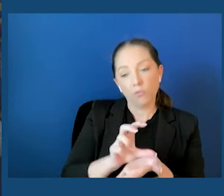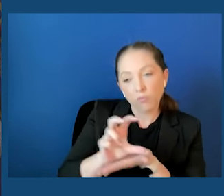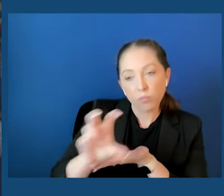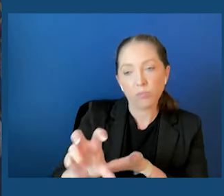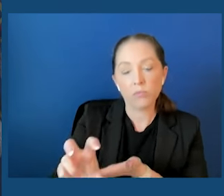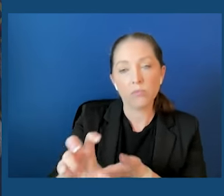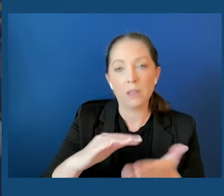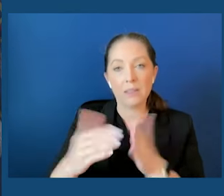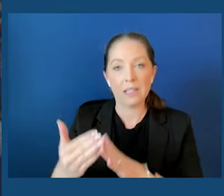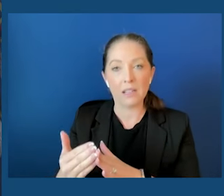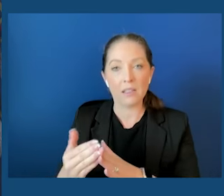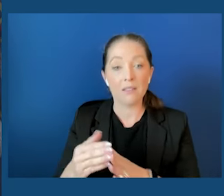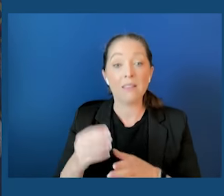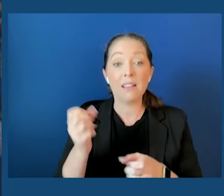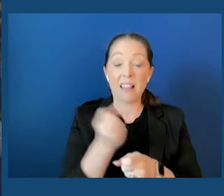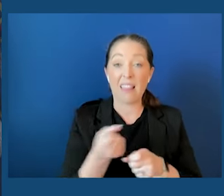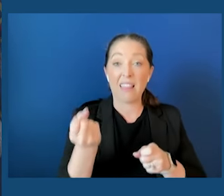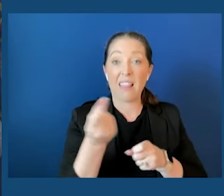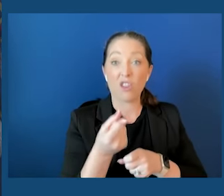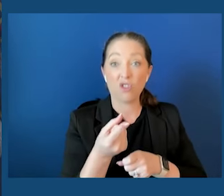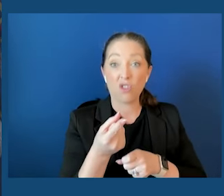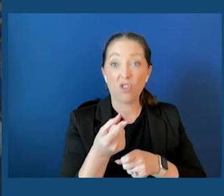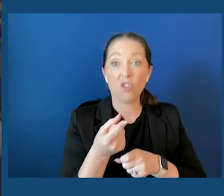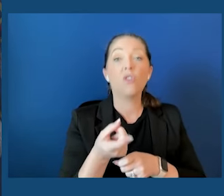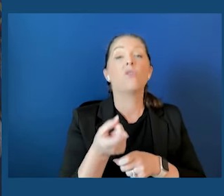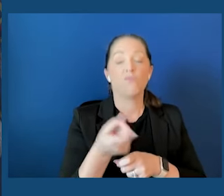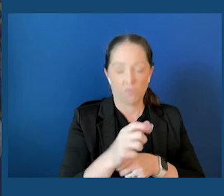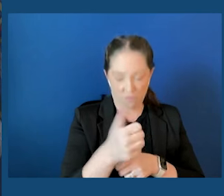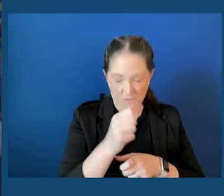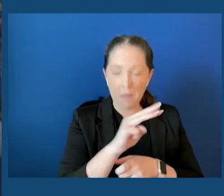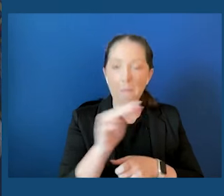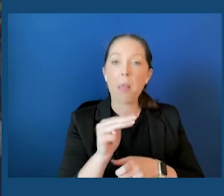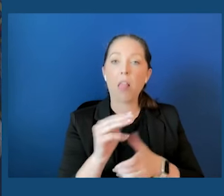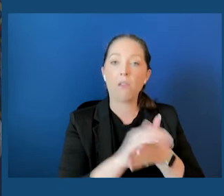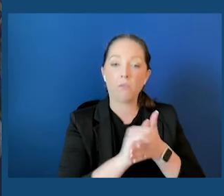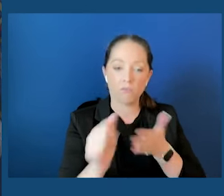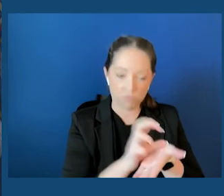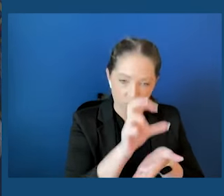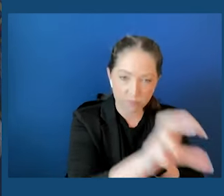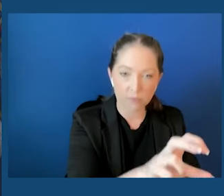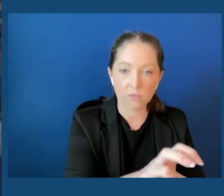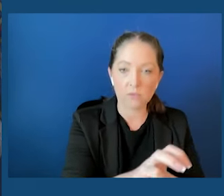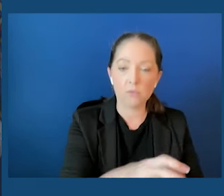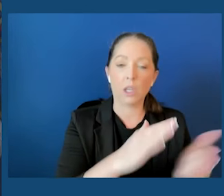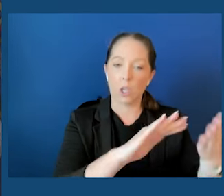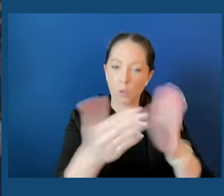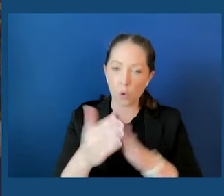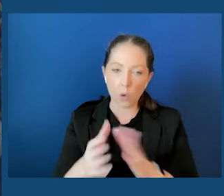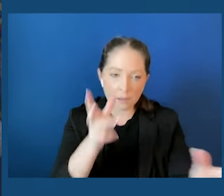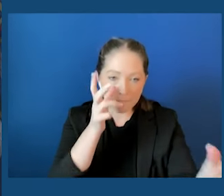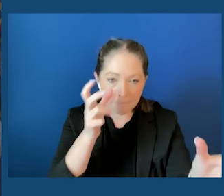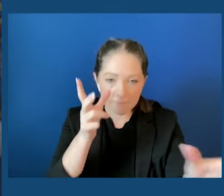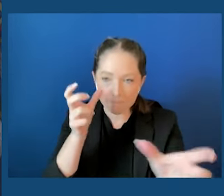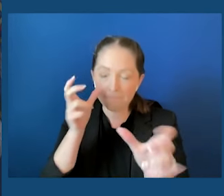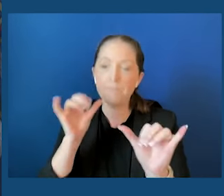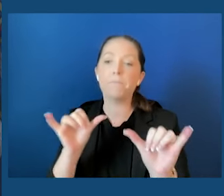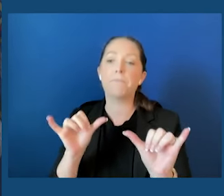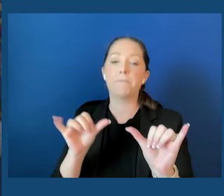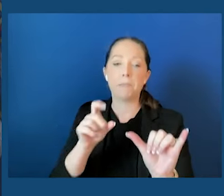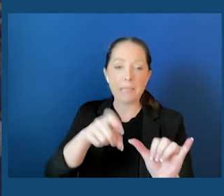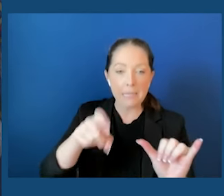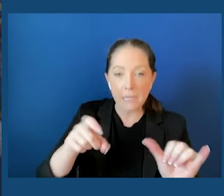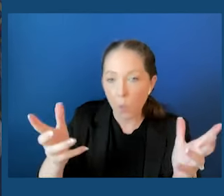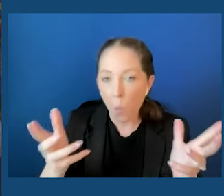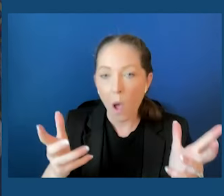following year, all for many purposes. We heard from the community, what do you need right now? We need to help struggling